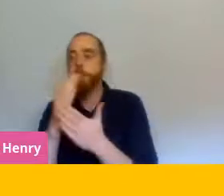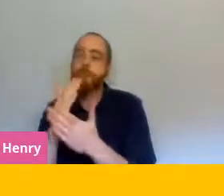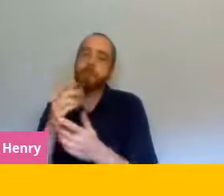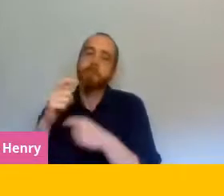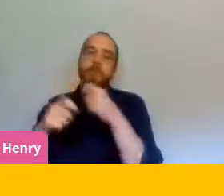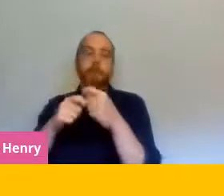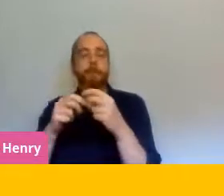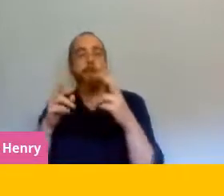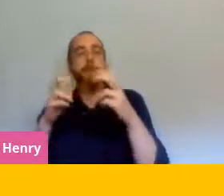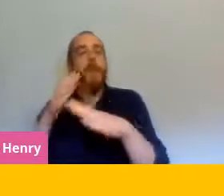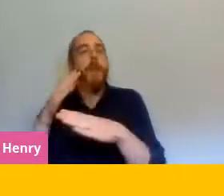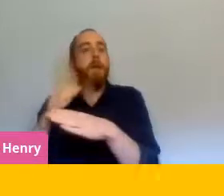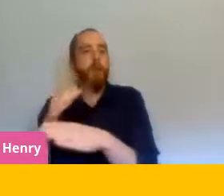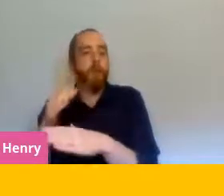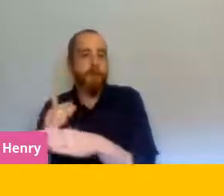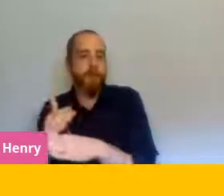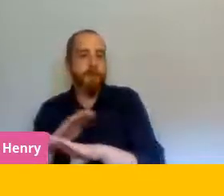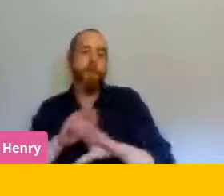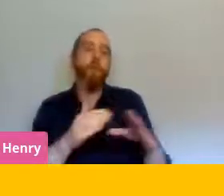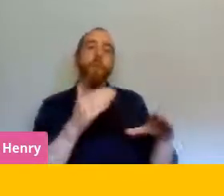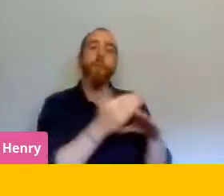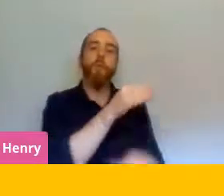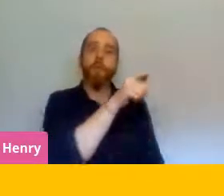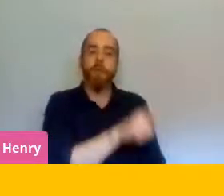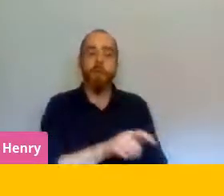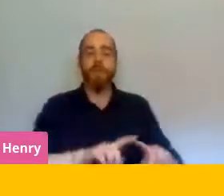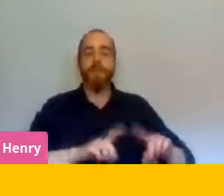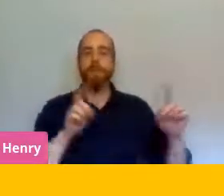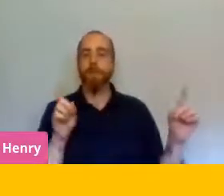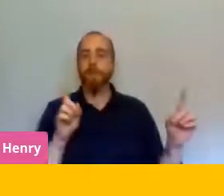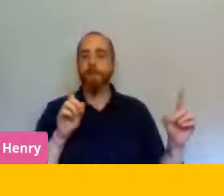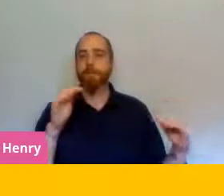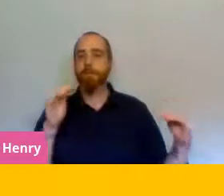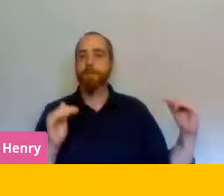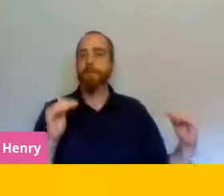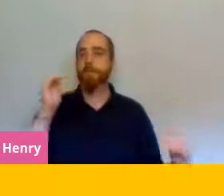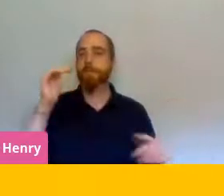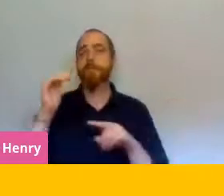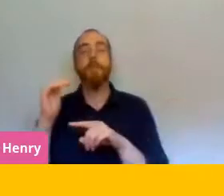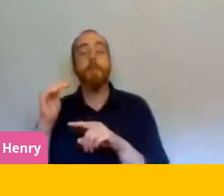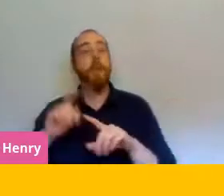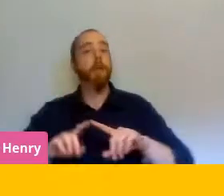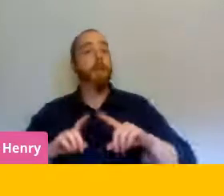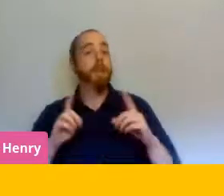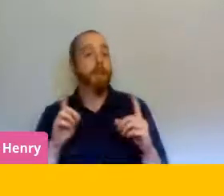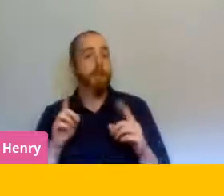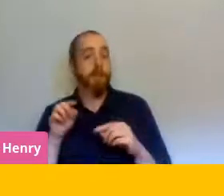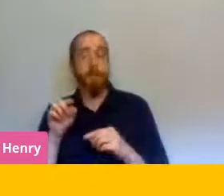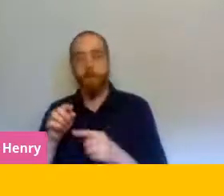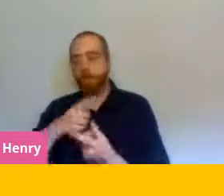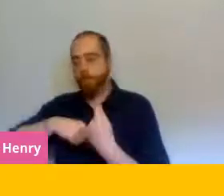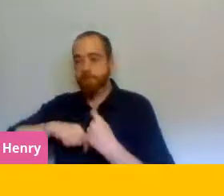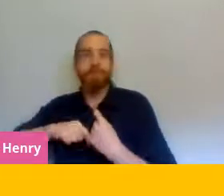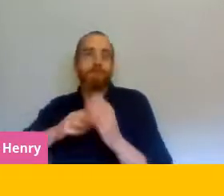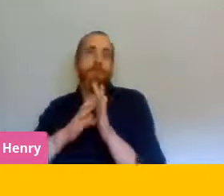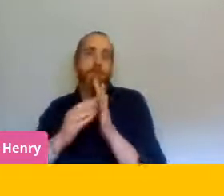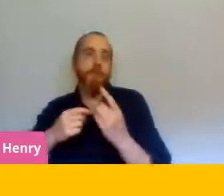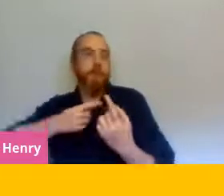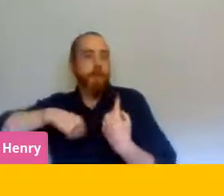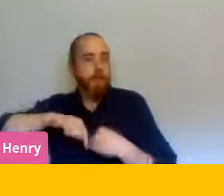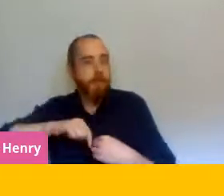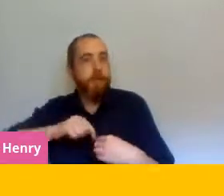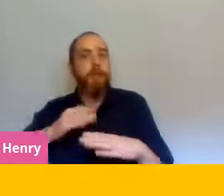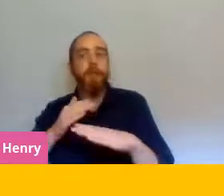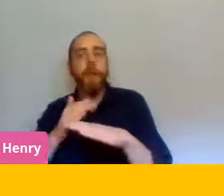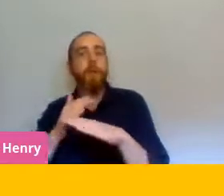still in 0 hours. But the significance of this is that us being recognised as employees now means that we're